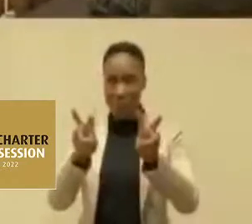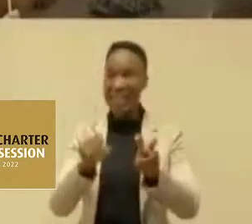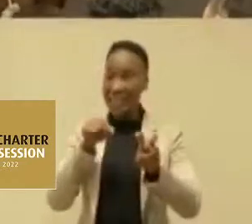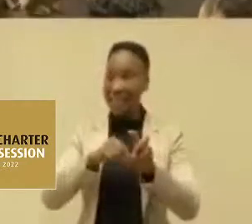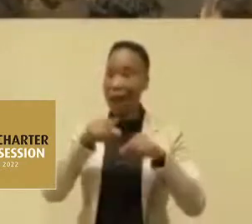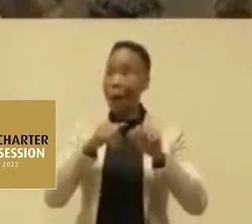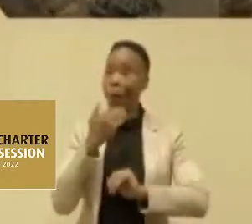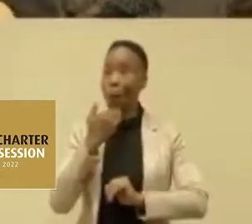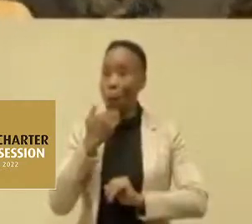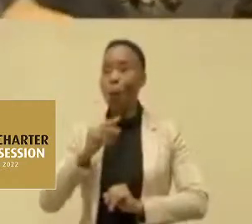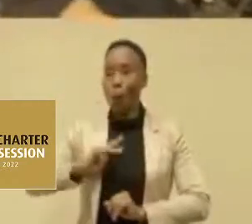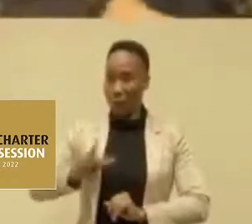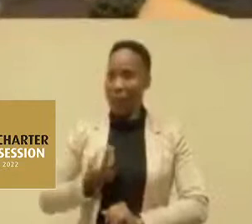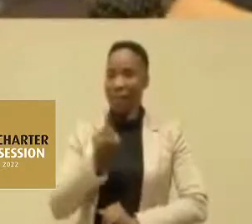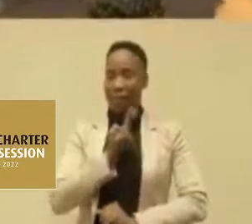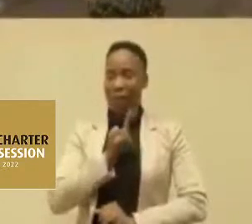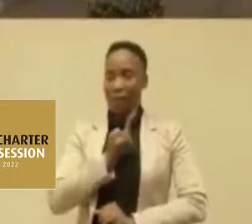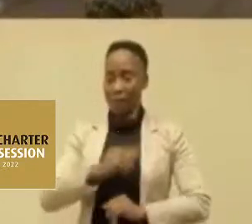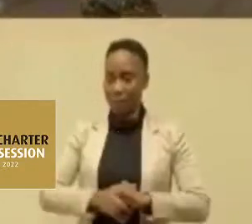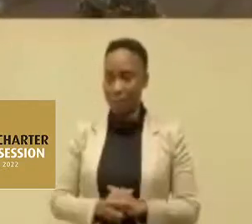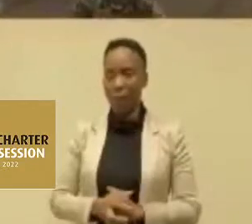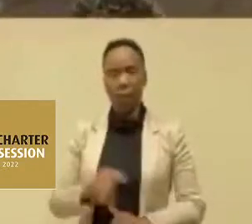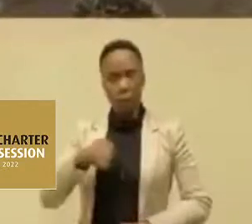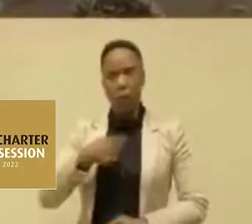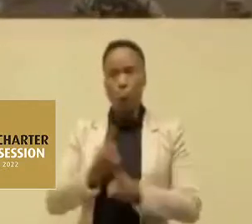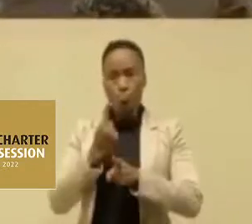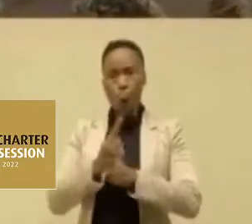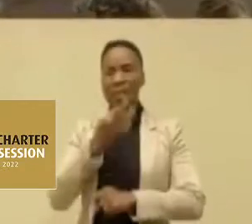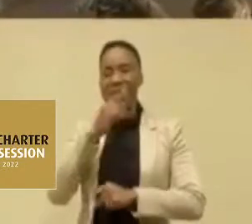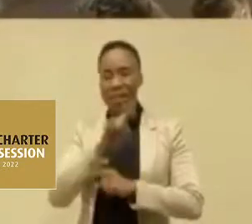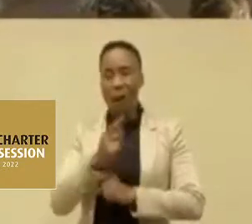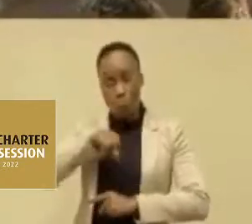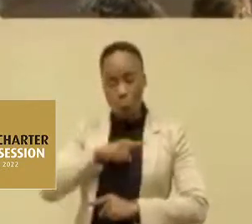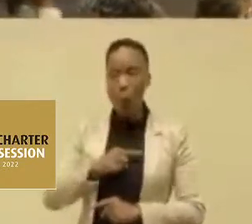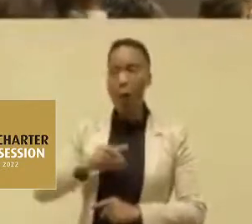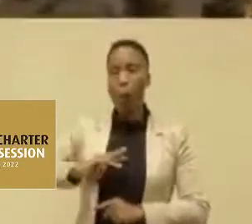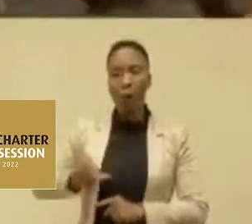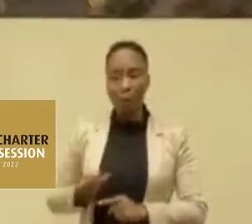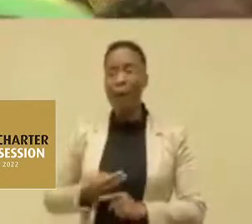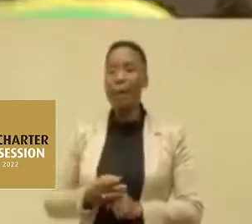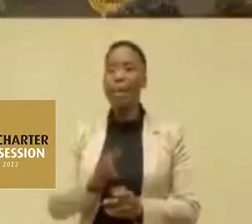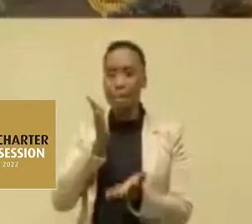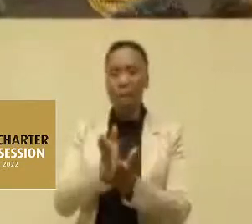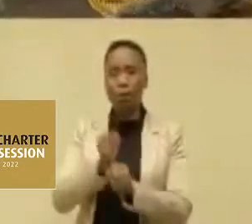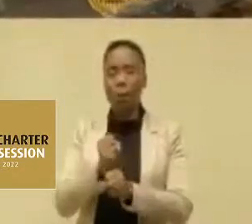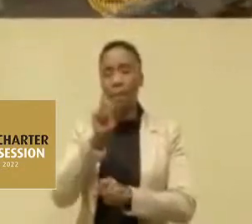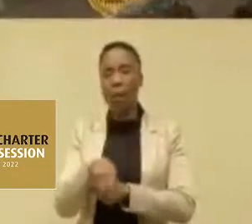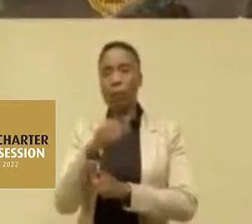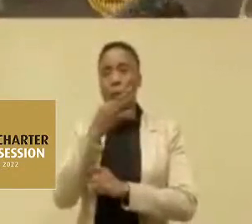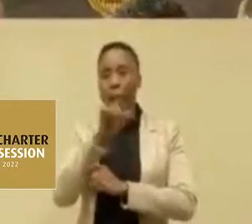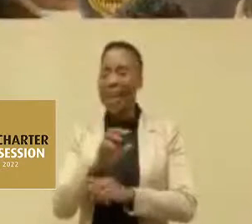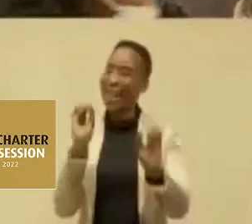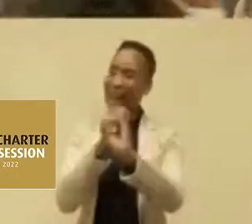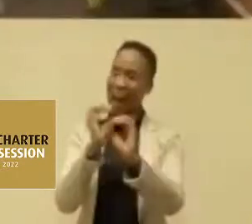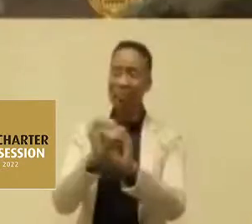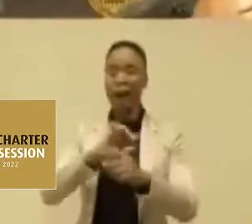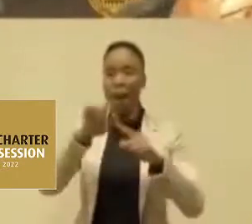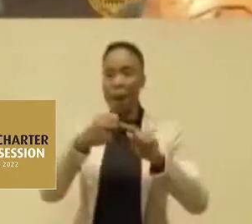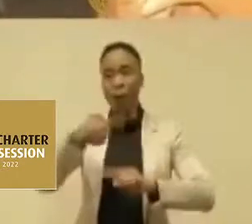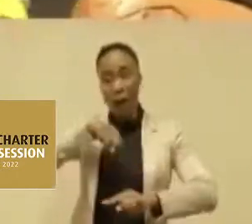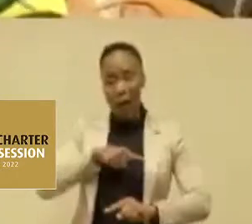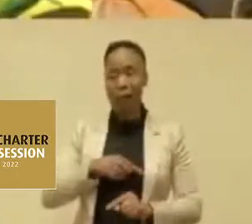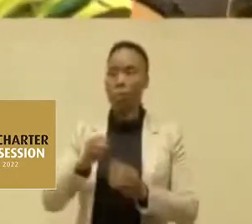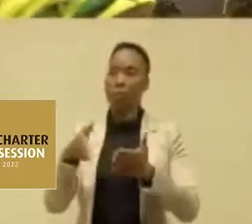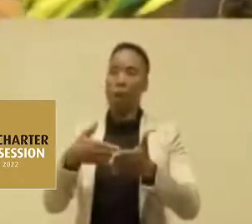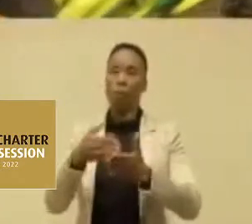themselves i always say we as women must make sure that there is nothing about us without us and today we have shown once